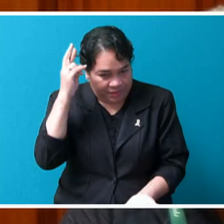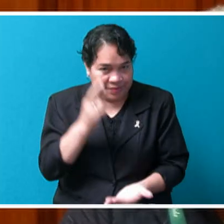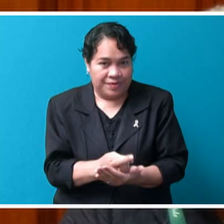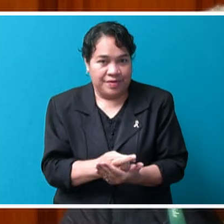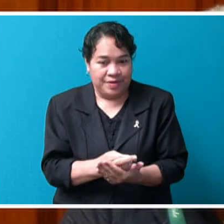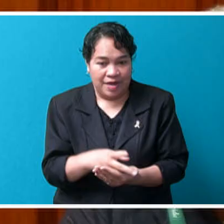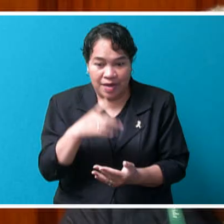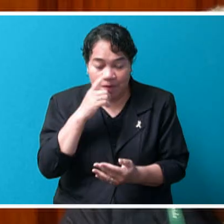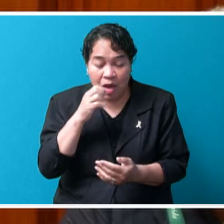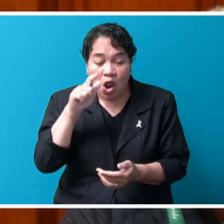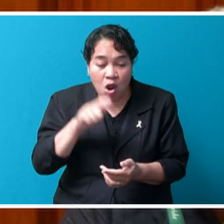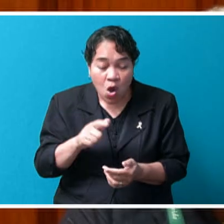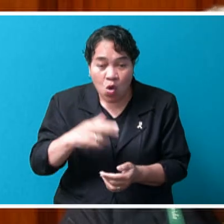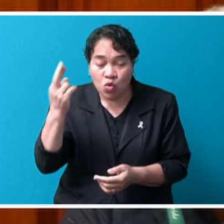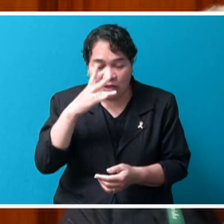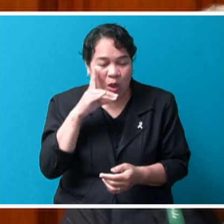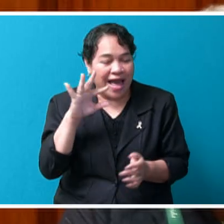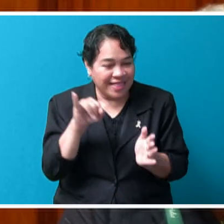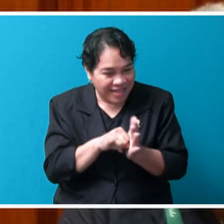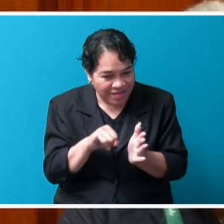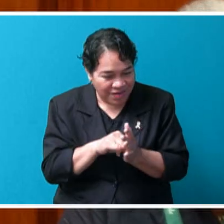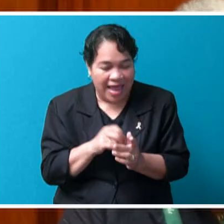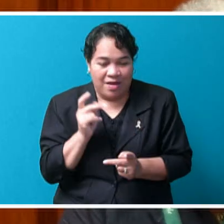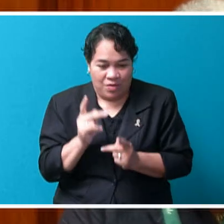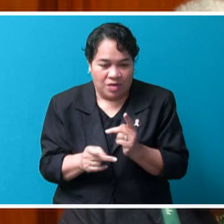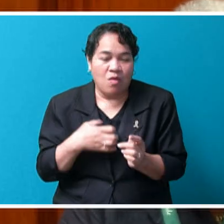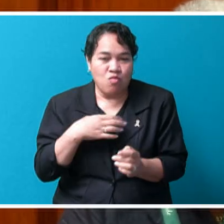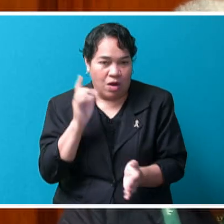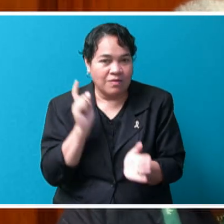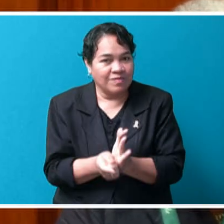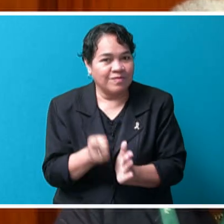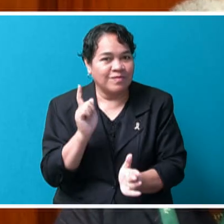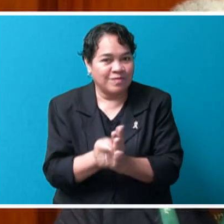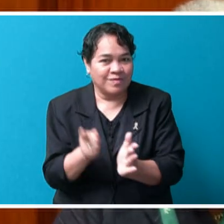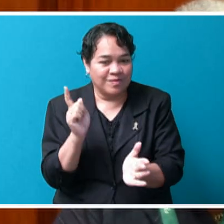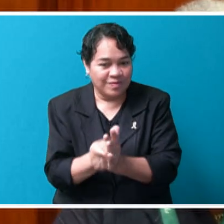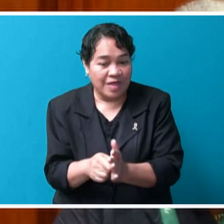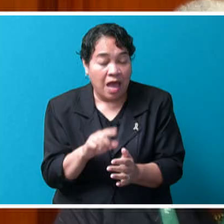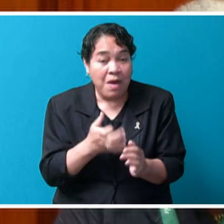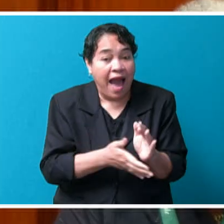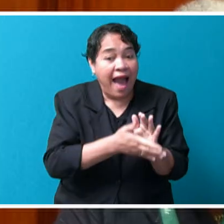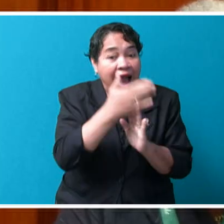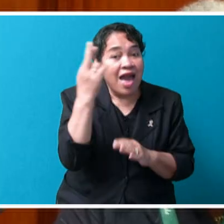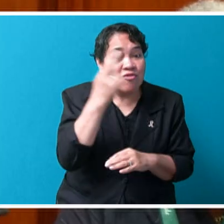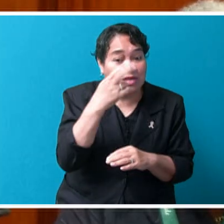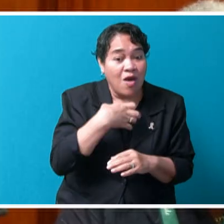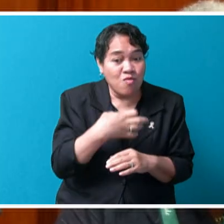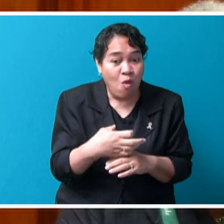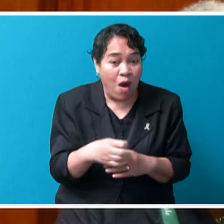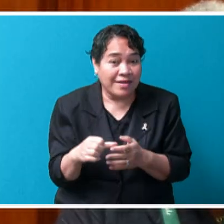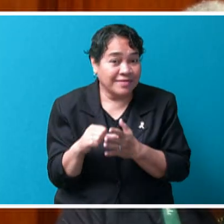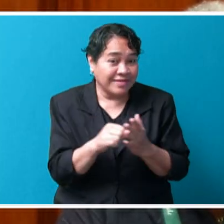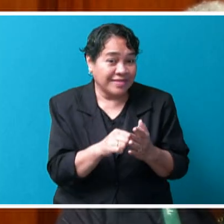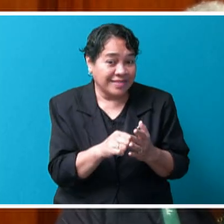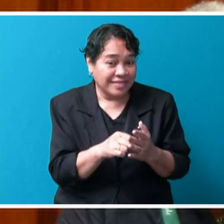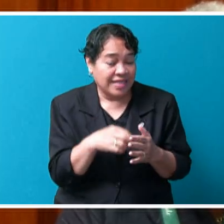and low-risk claims to be identified and processed more efficiently, while higher risk or more complex claims